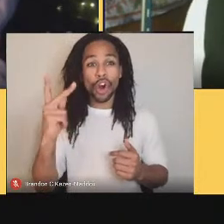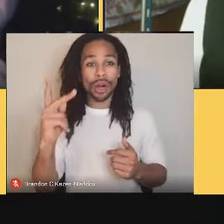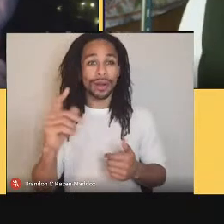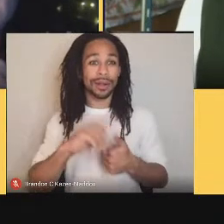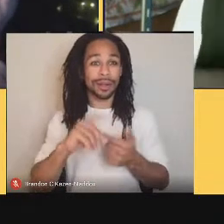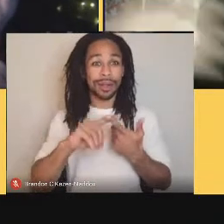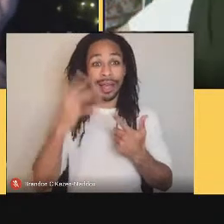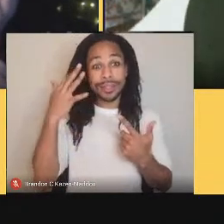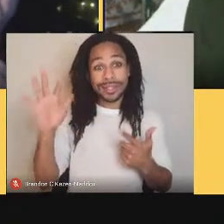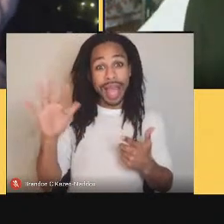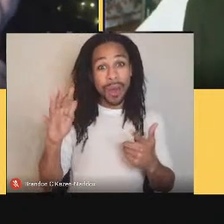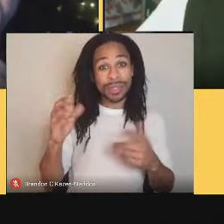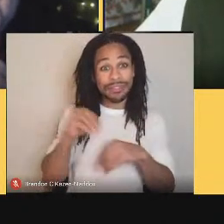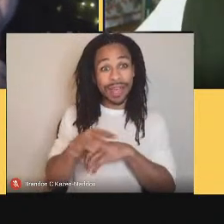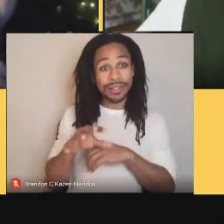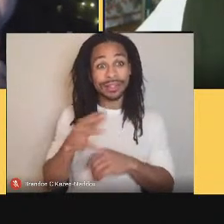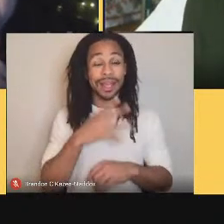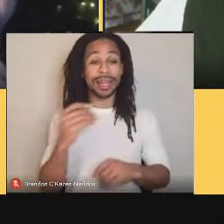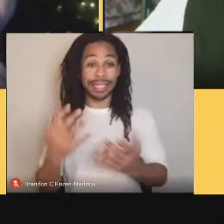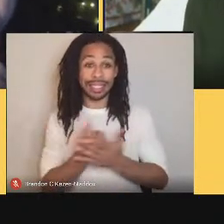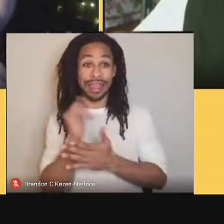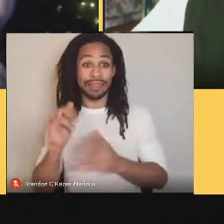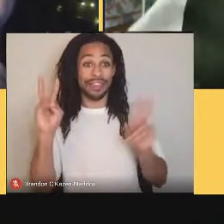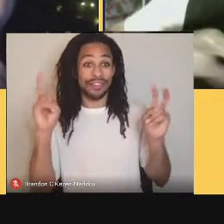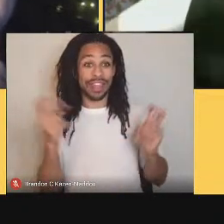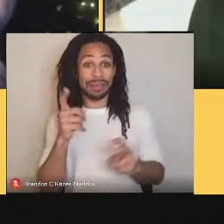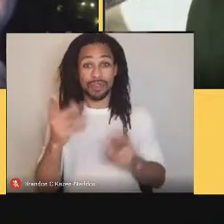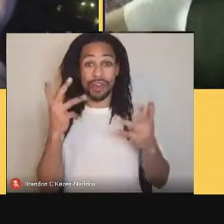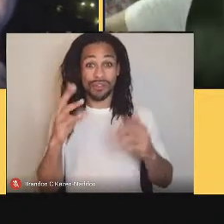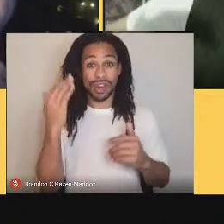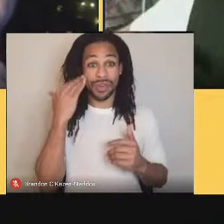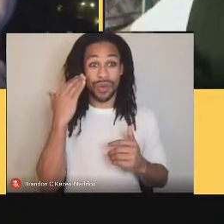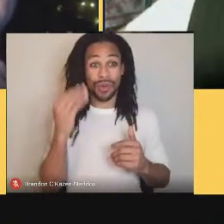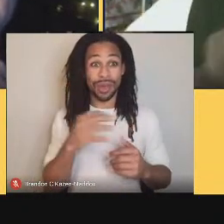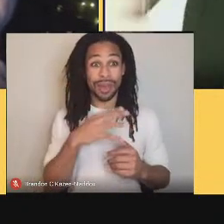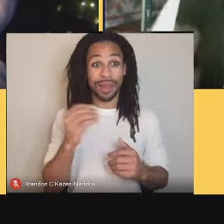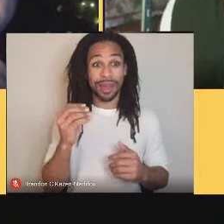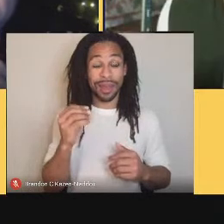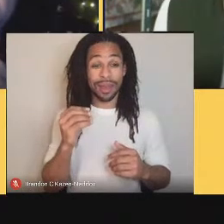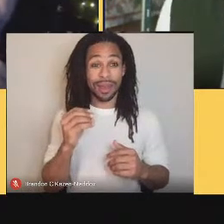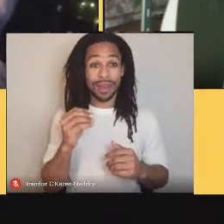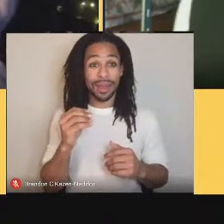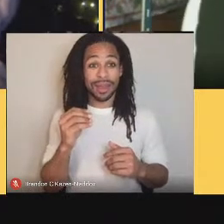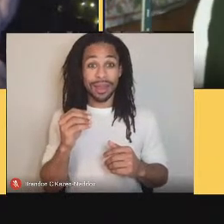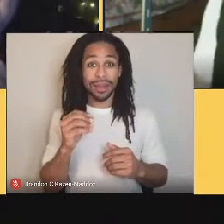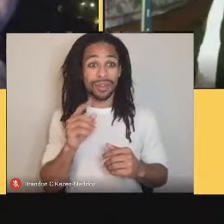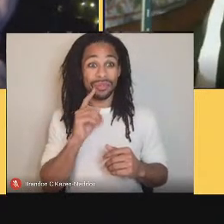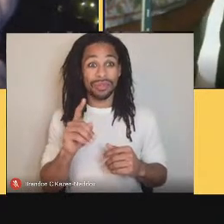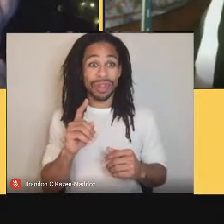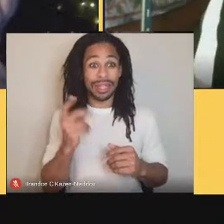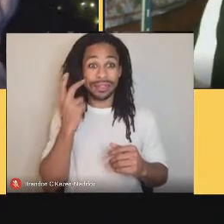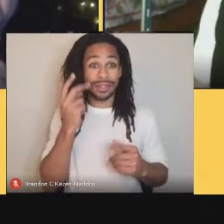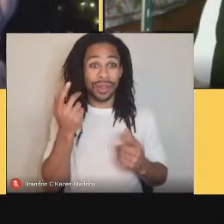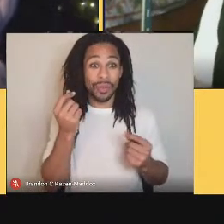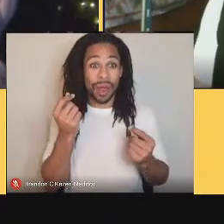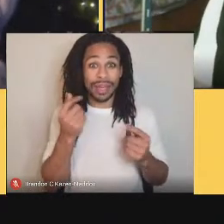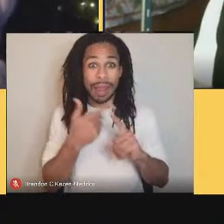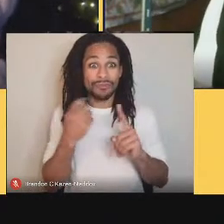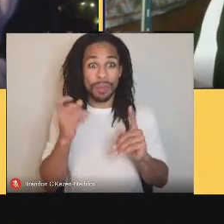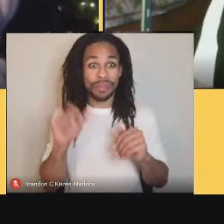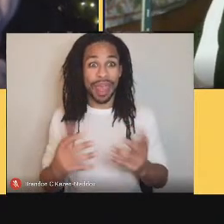to take the theme that you already know and just put it in the wash and see what came out.